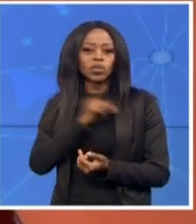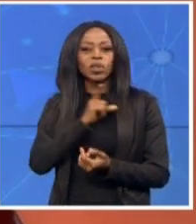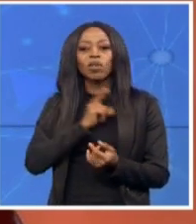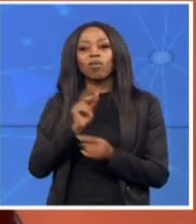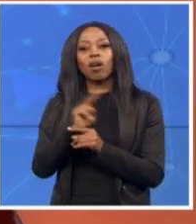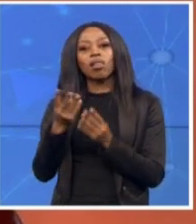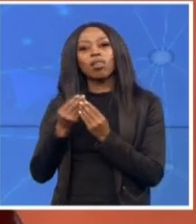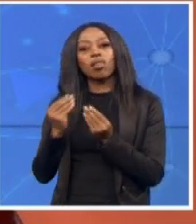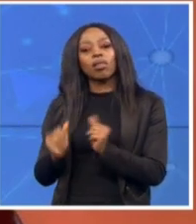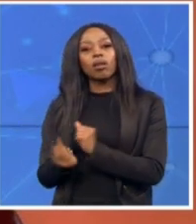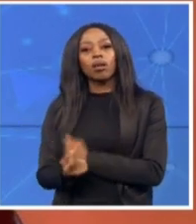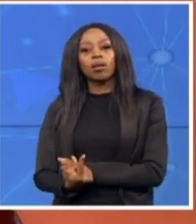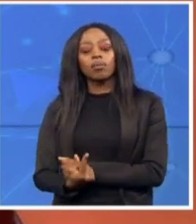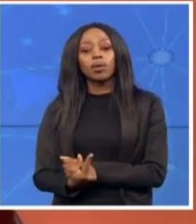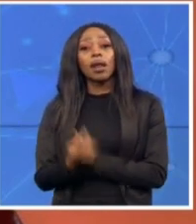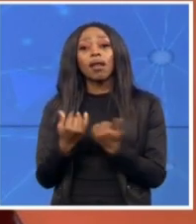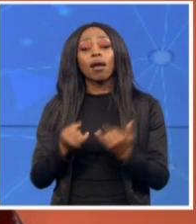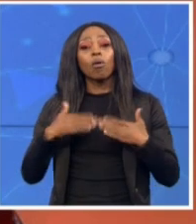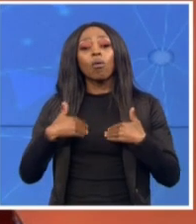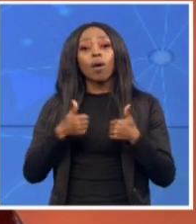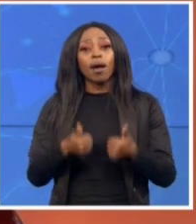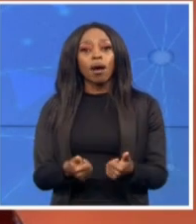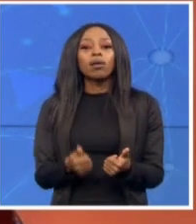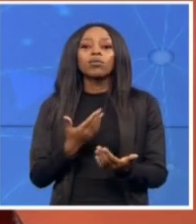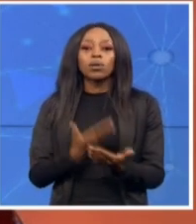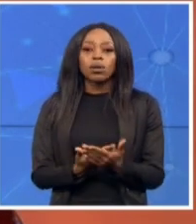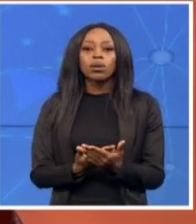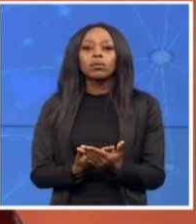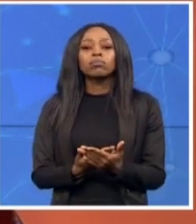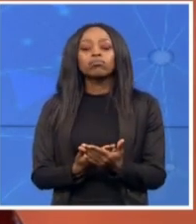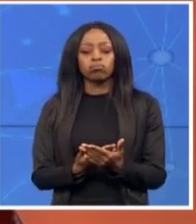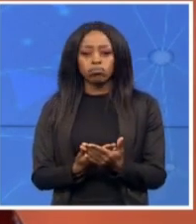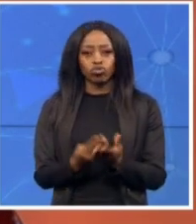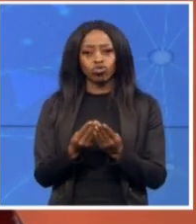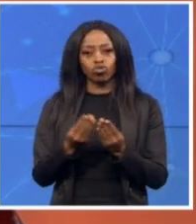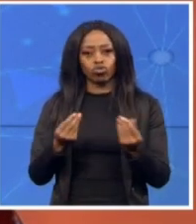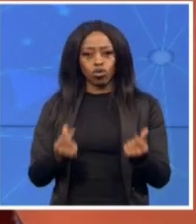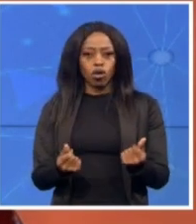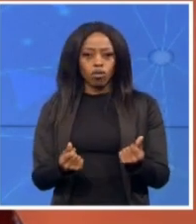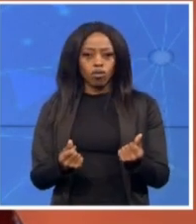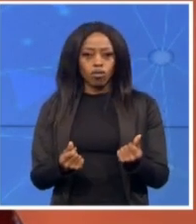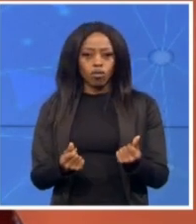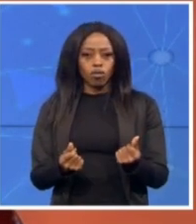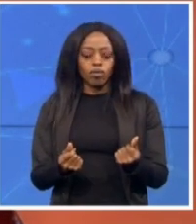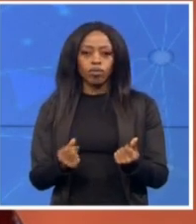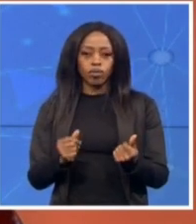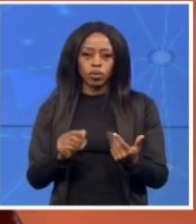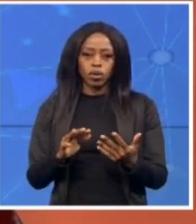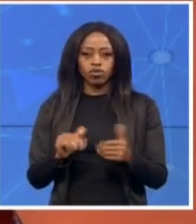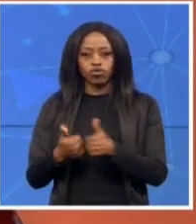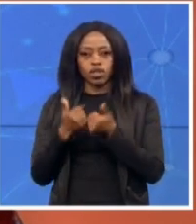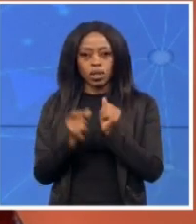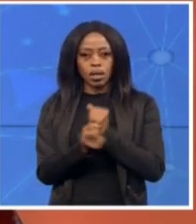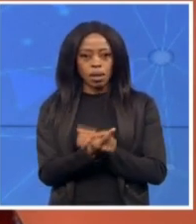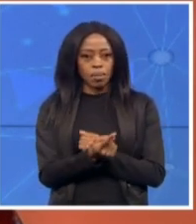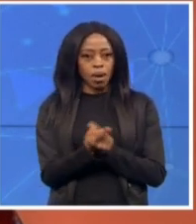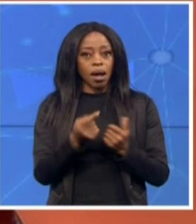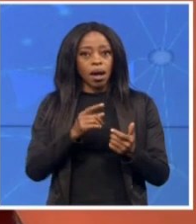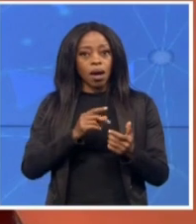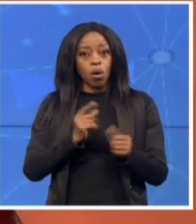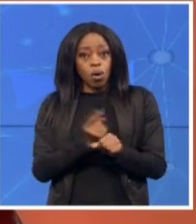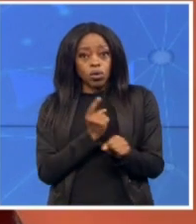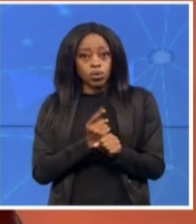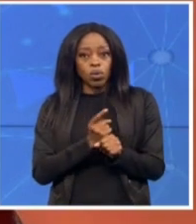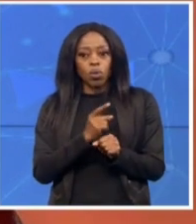be able to tackle ourselves, but and see how we can be able to make use of other parts that